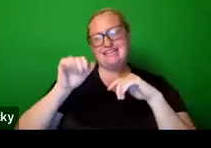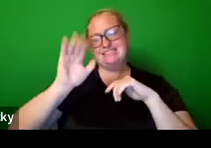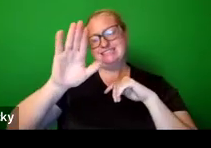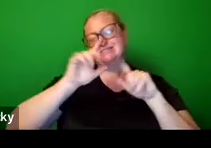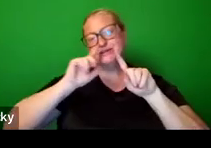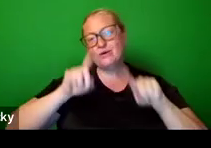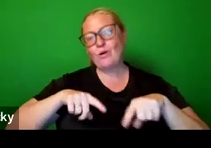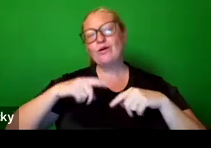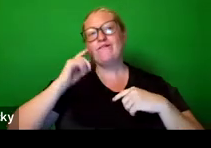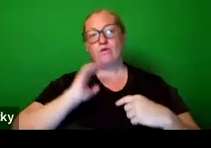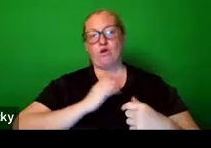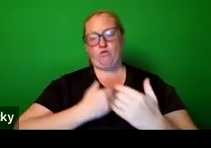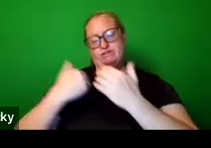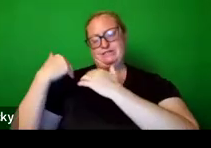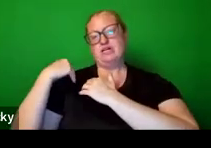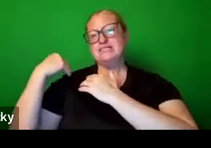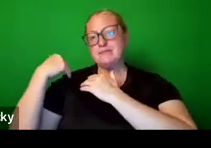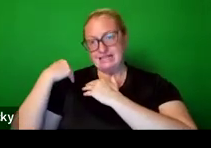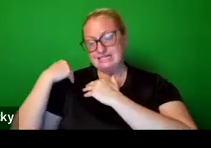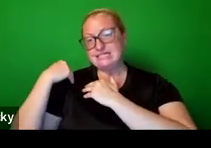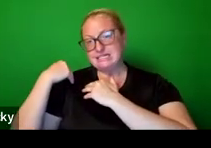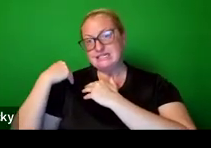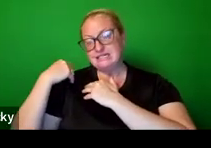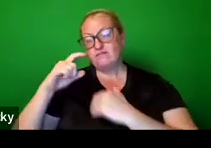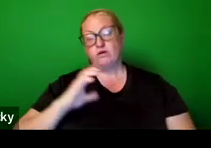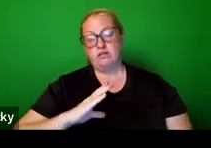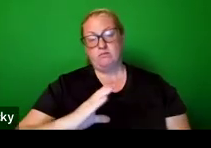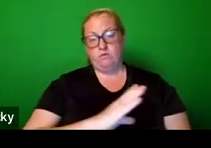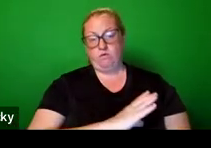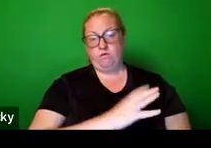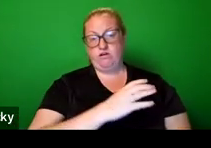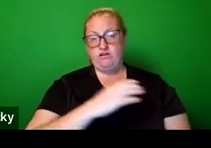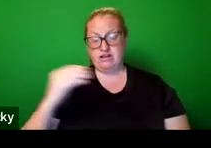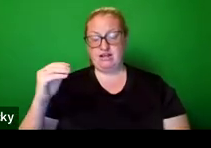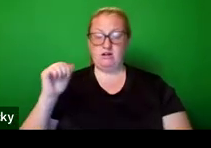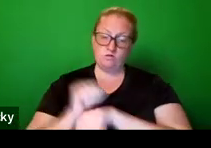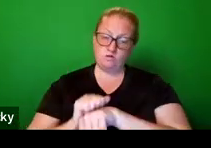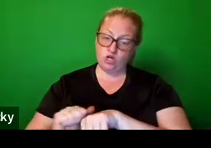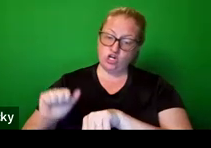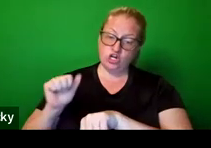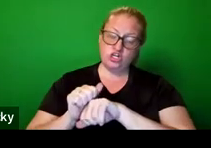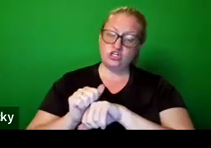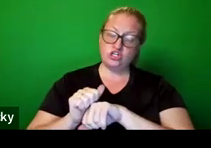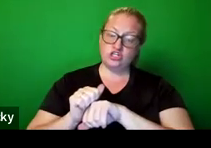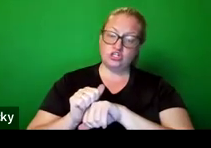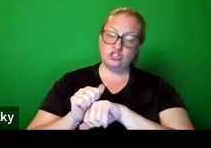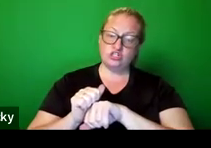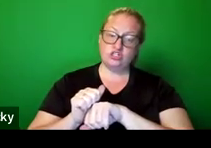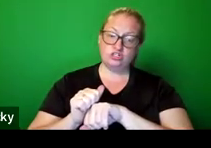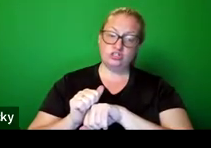you know, the responsibility of the board and the due diligence that we must, you